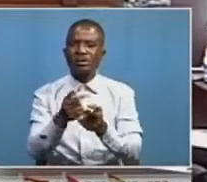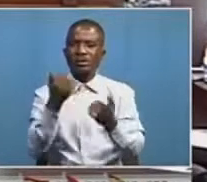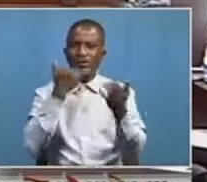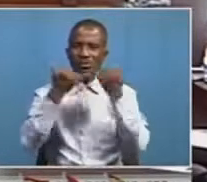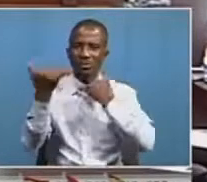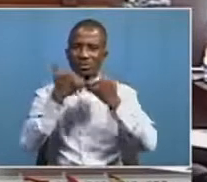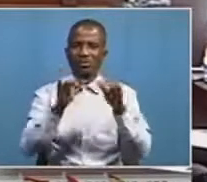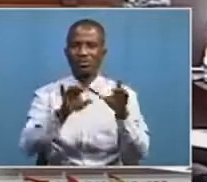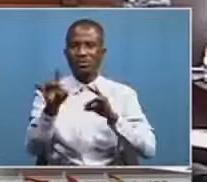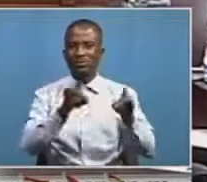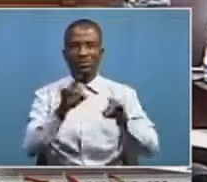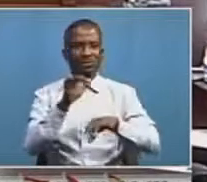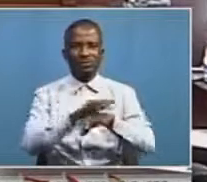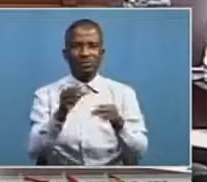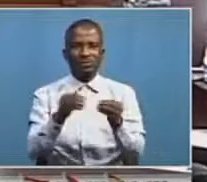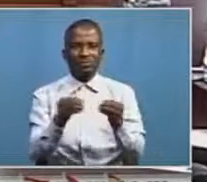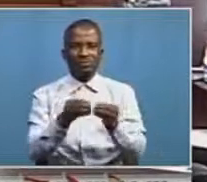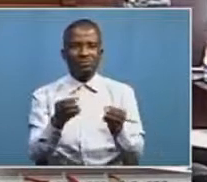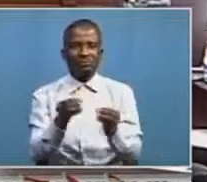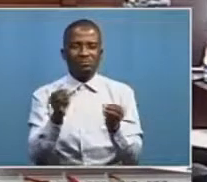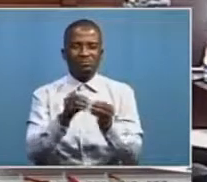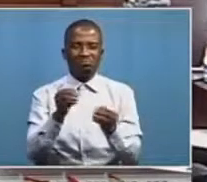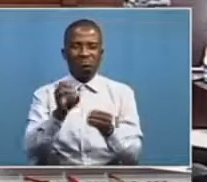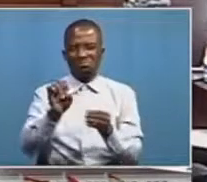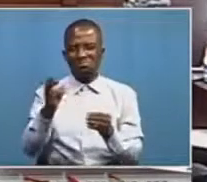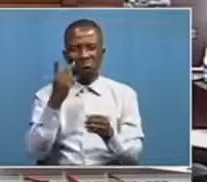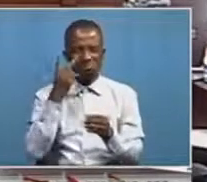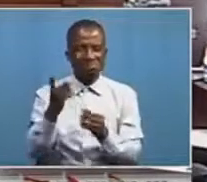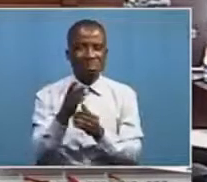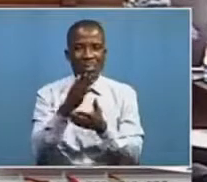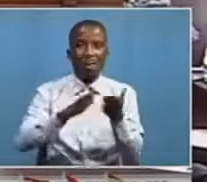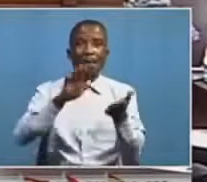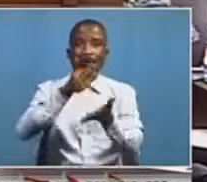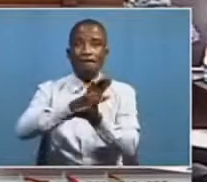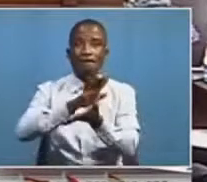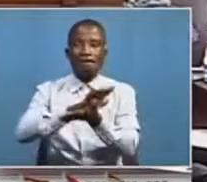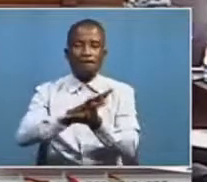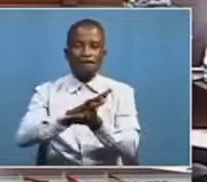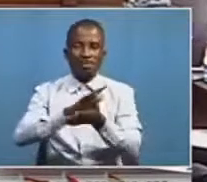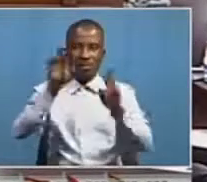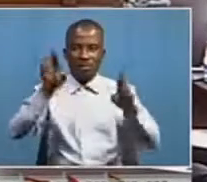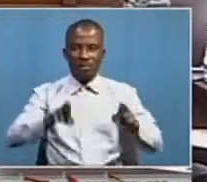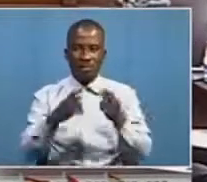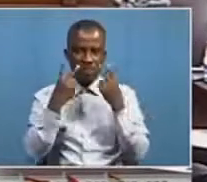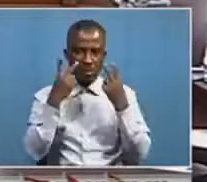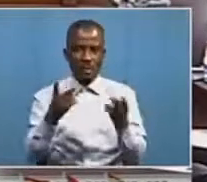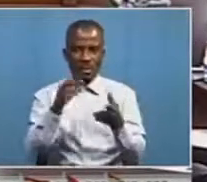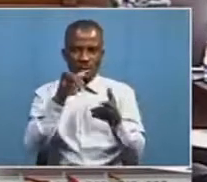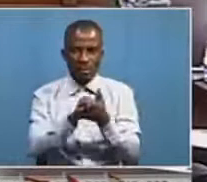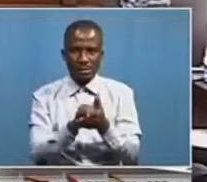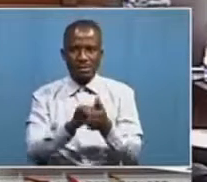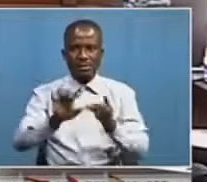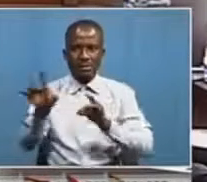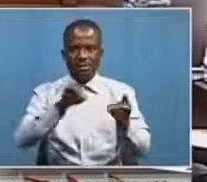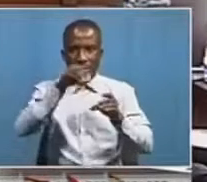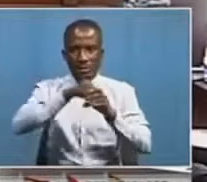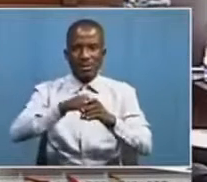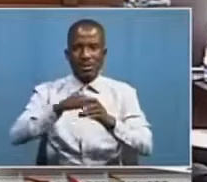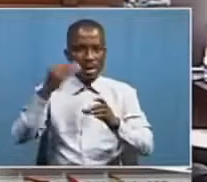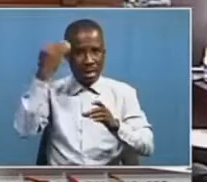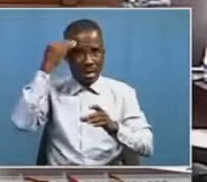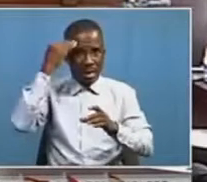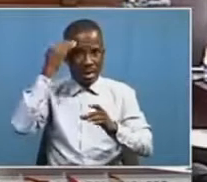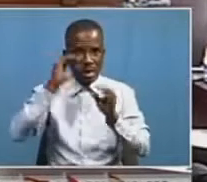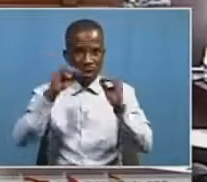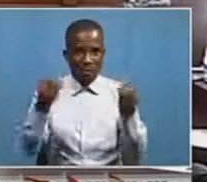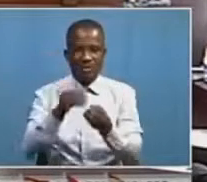the figures or data on some of the original collation forms that they cited in the strong room, but which